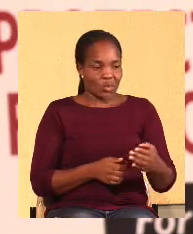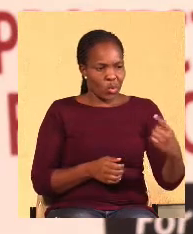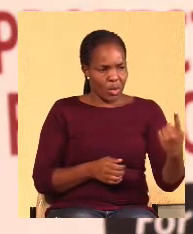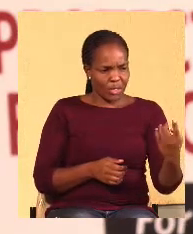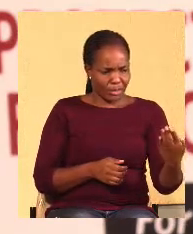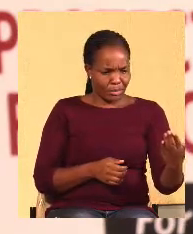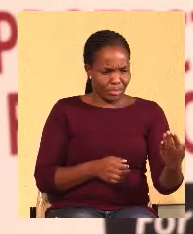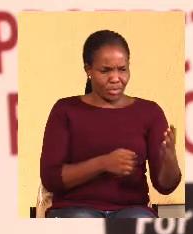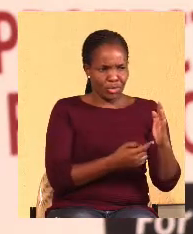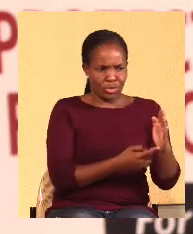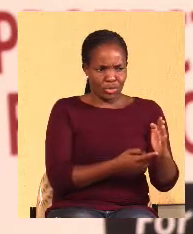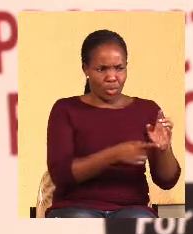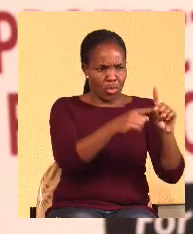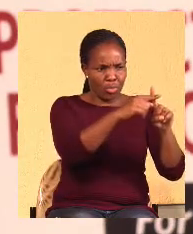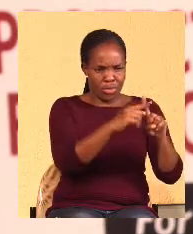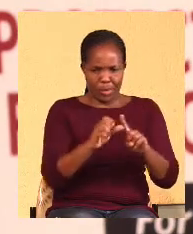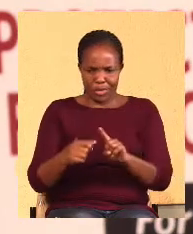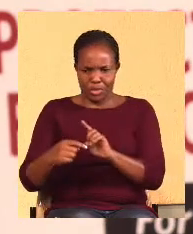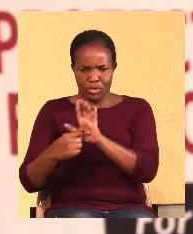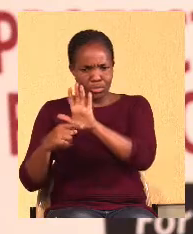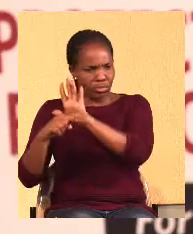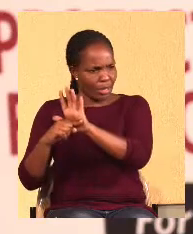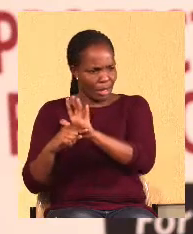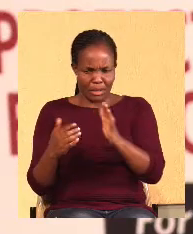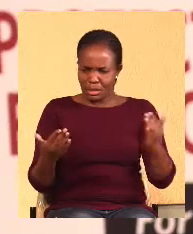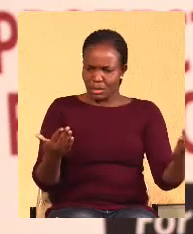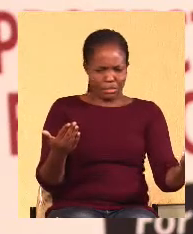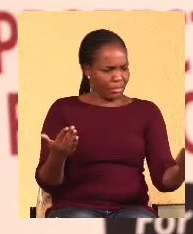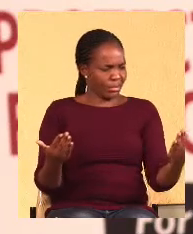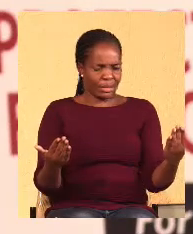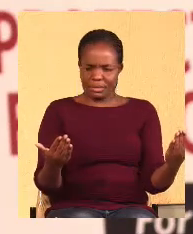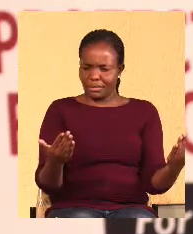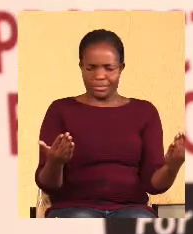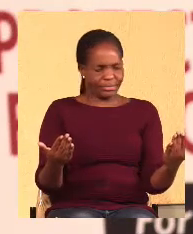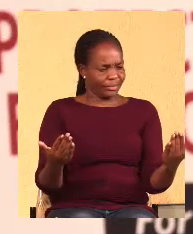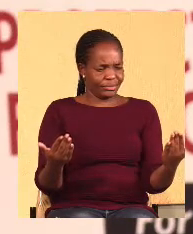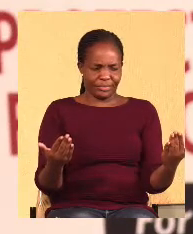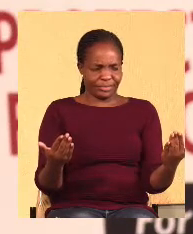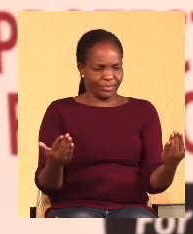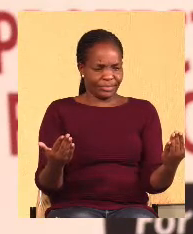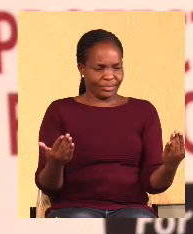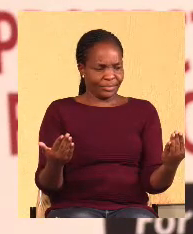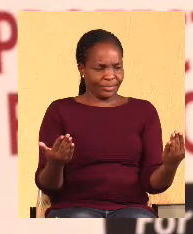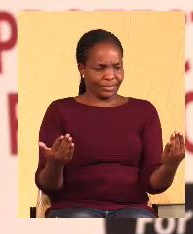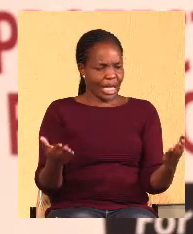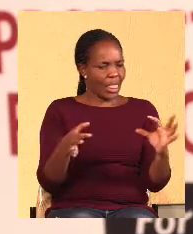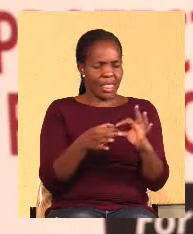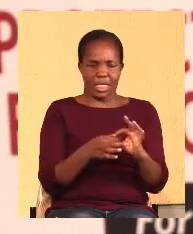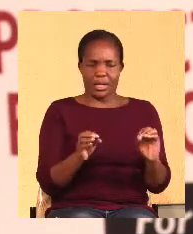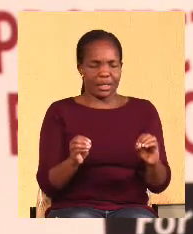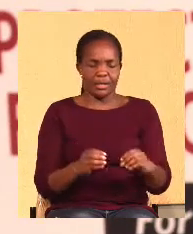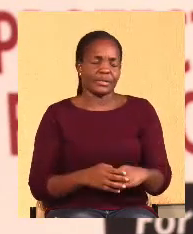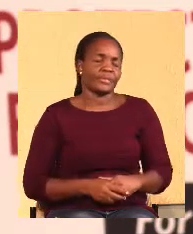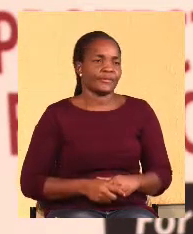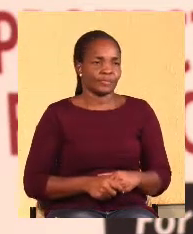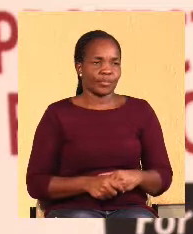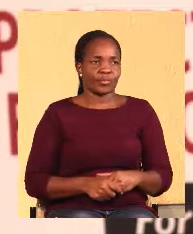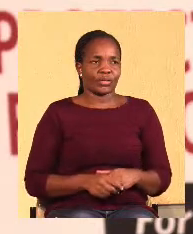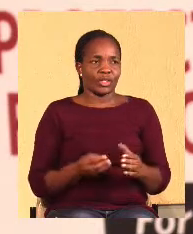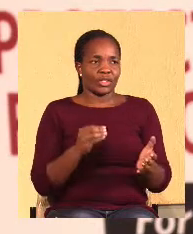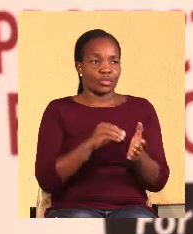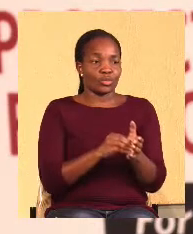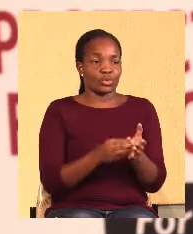showing positive, one is showing negative, is when we say this result is inconclusive or indeterminate. Then we classify